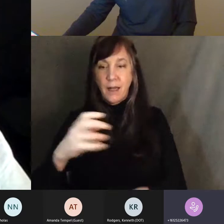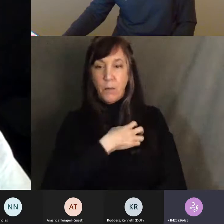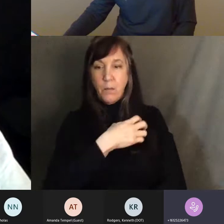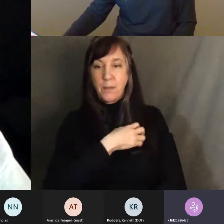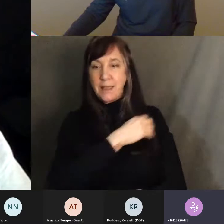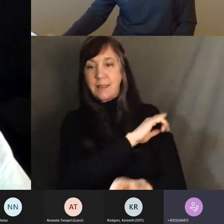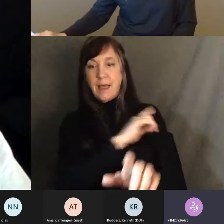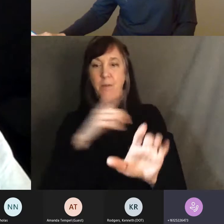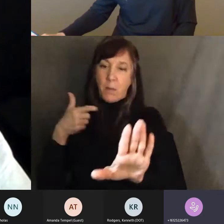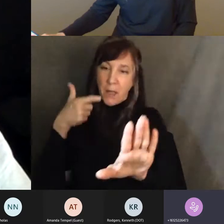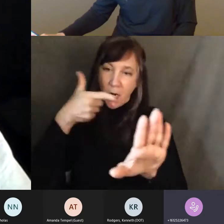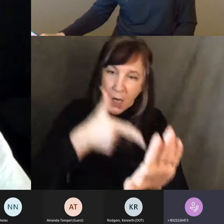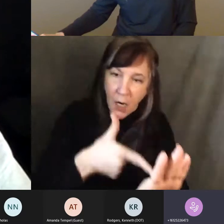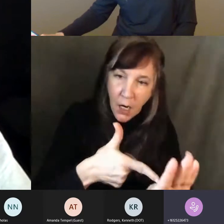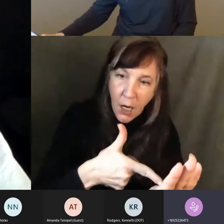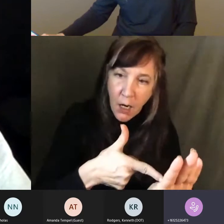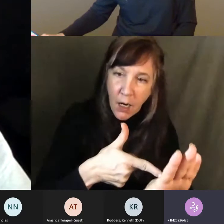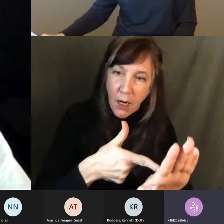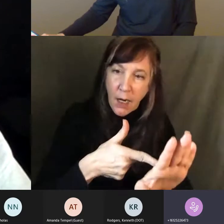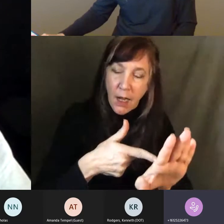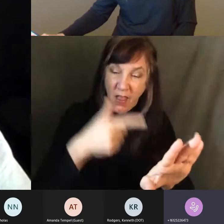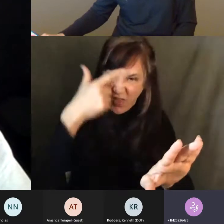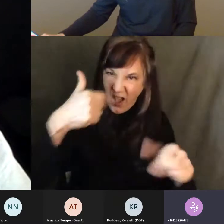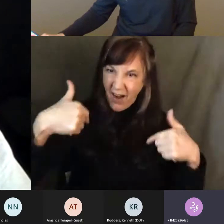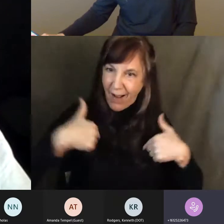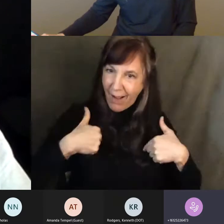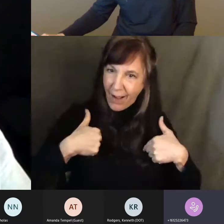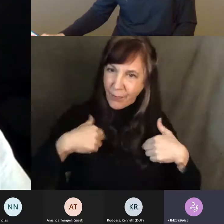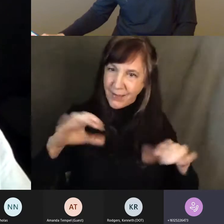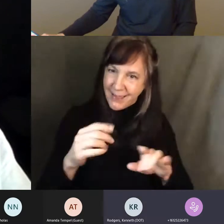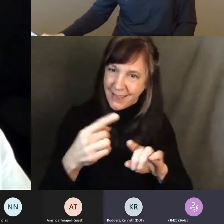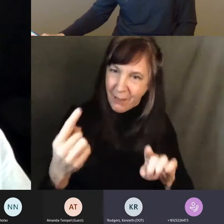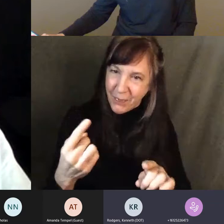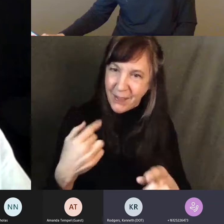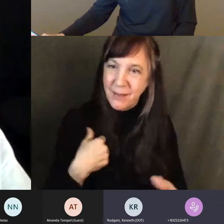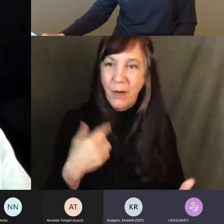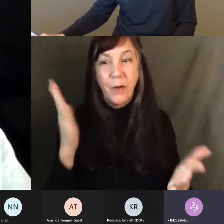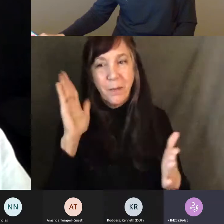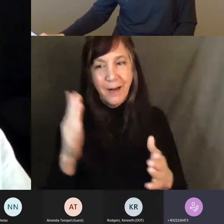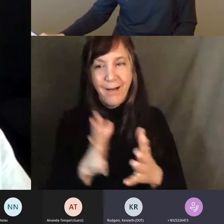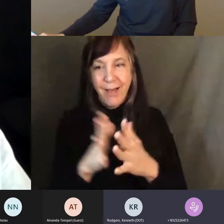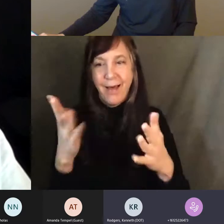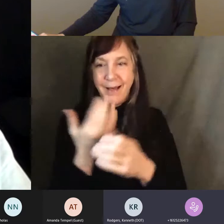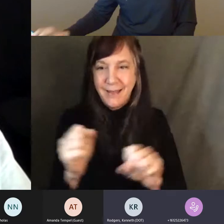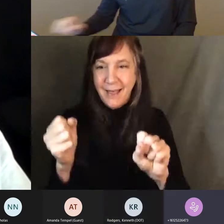smashing glass. So it would have been much safer had I been able to do it with a cell phone. Yeah.